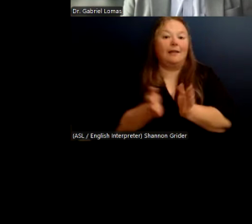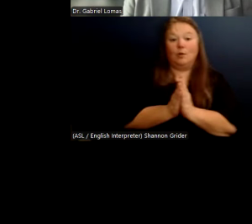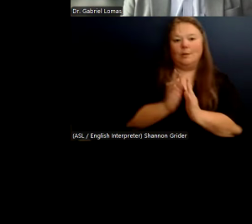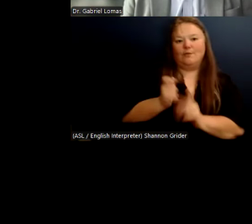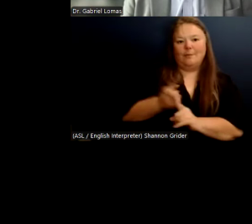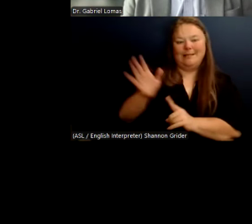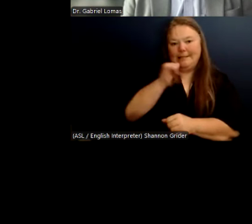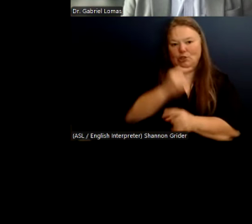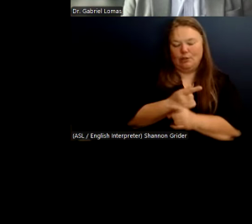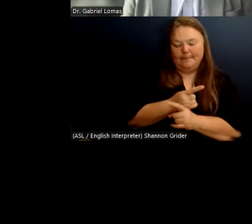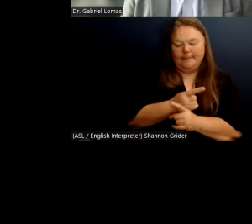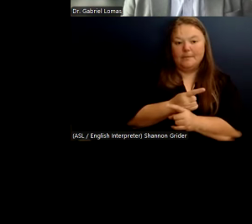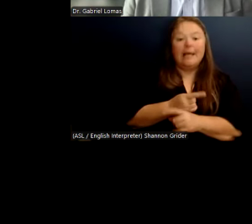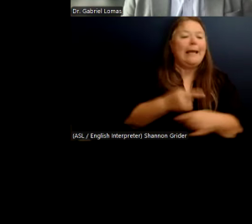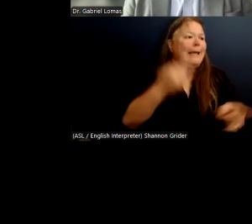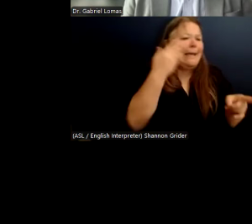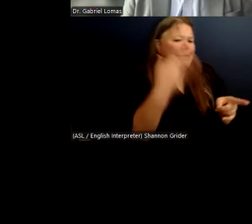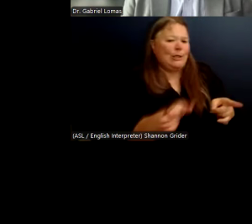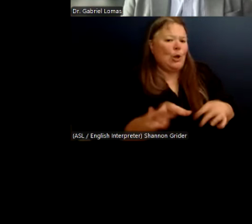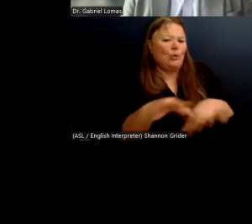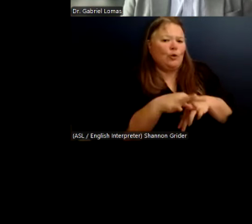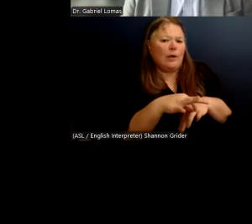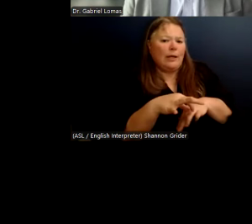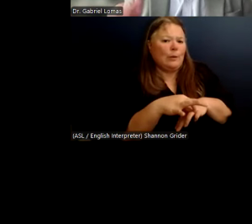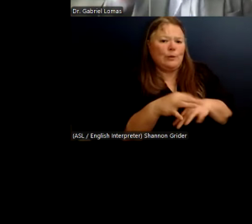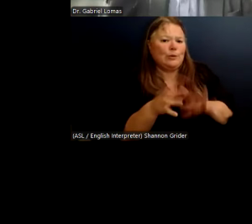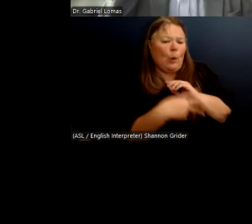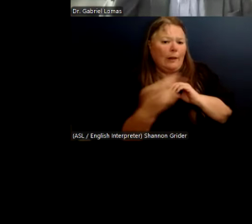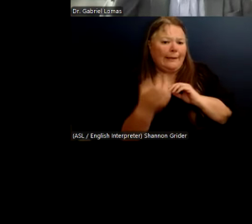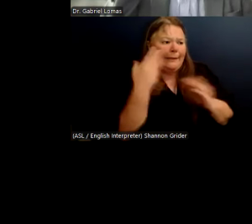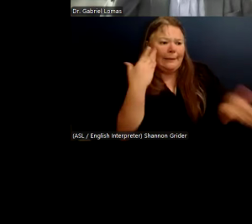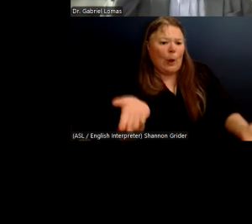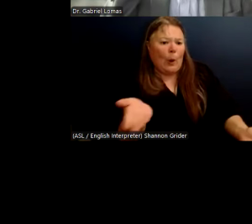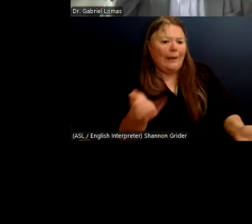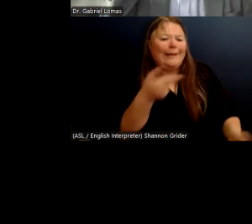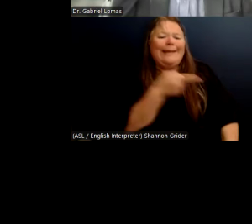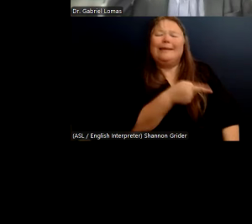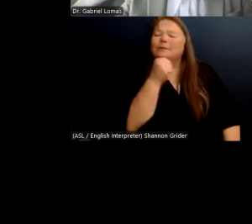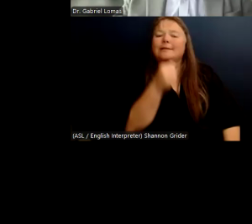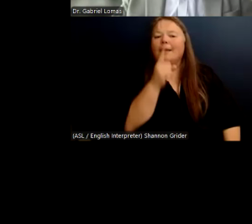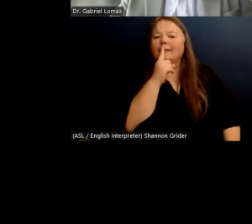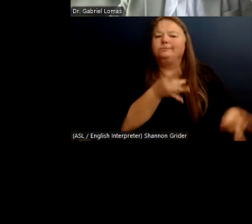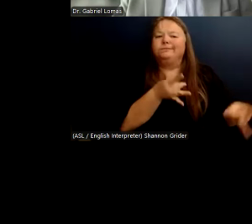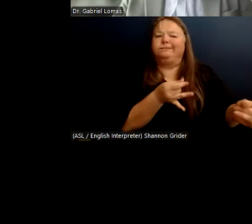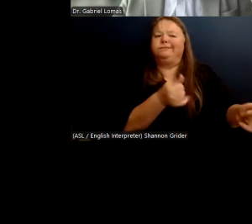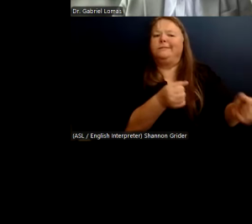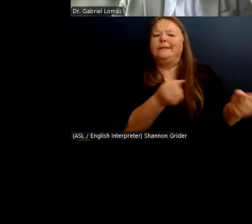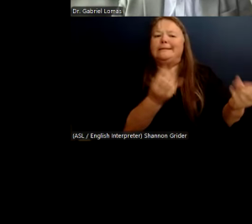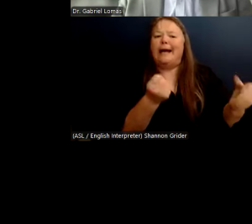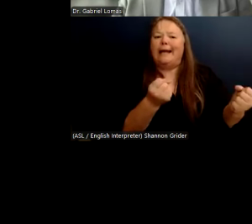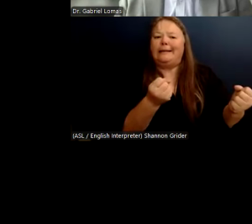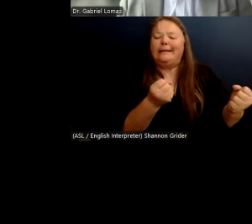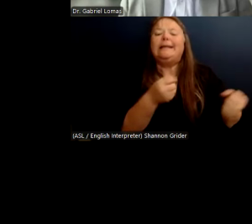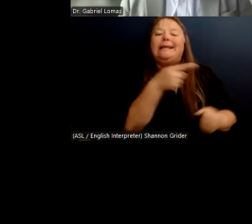time that this occurred, he was not fluent in sign language. He became deaf due to ear infections. And so his